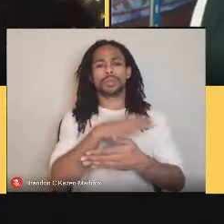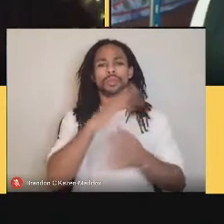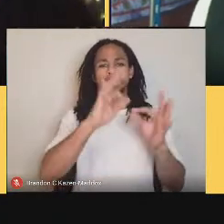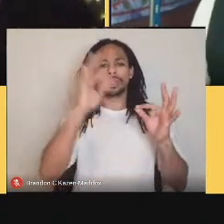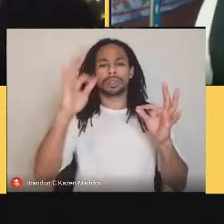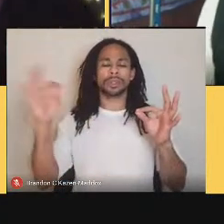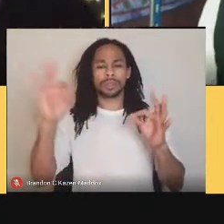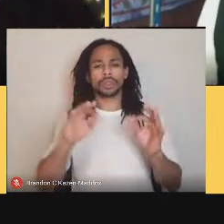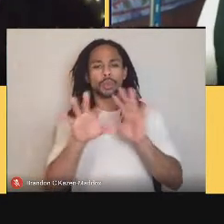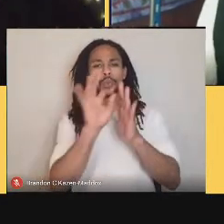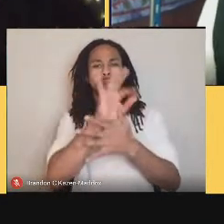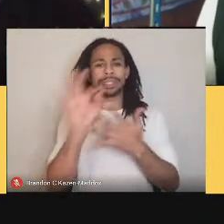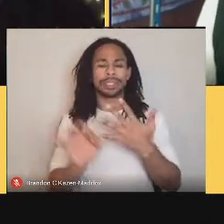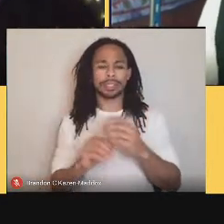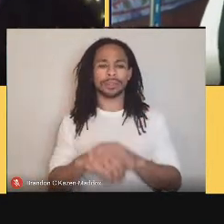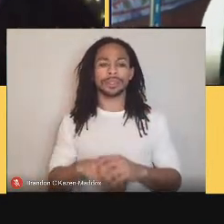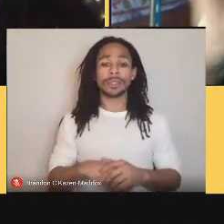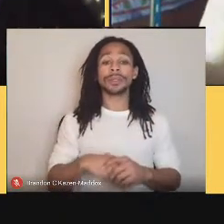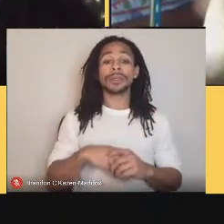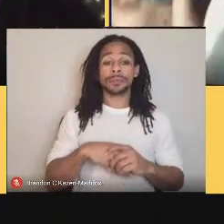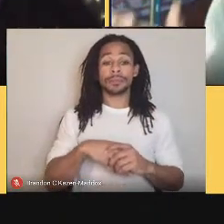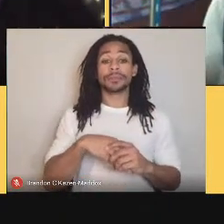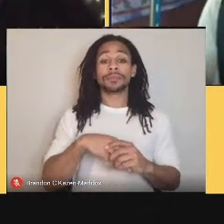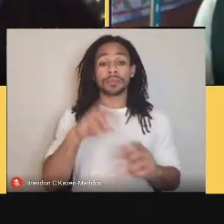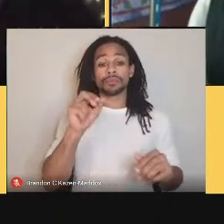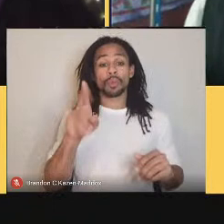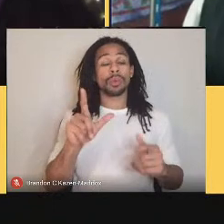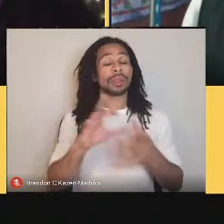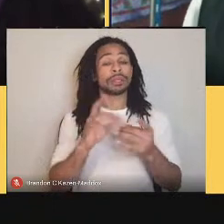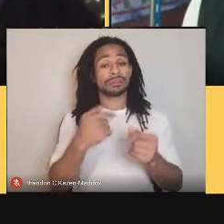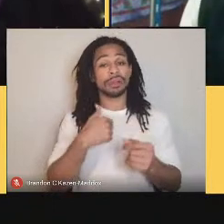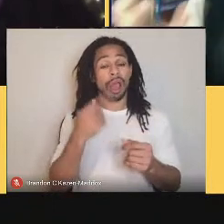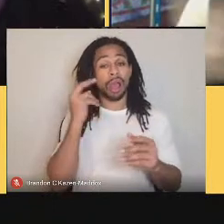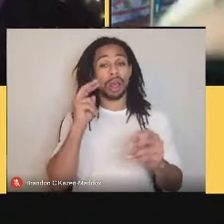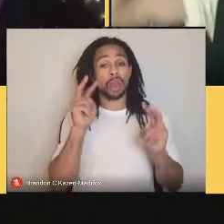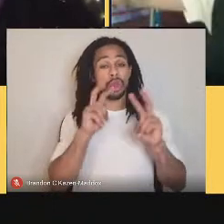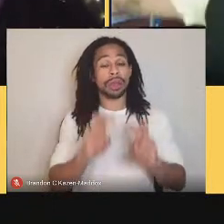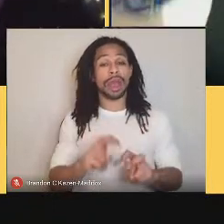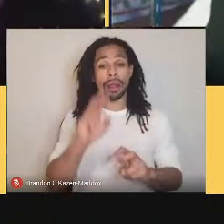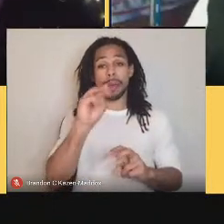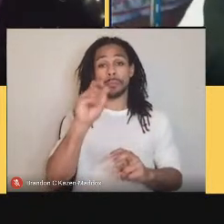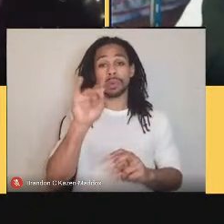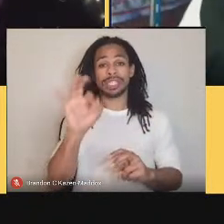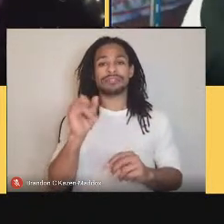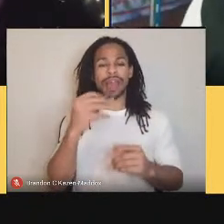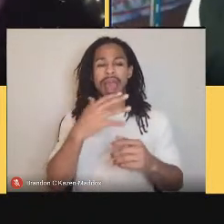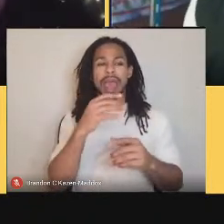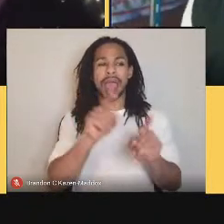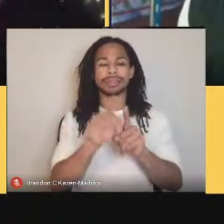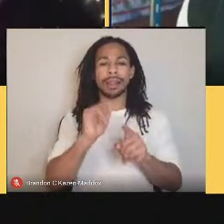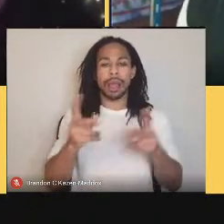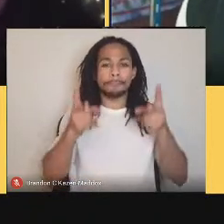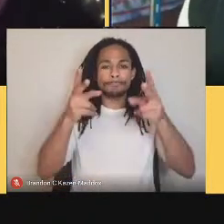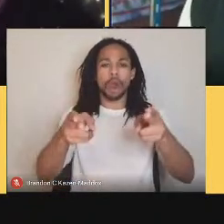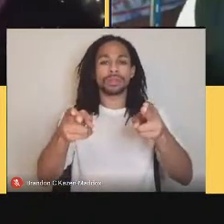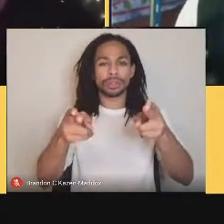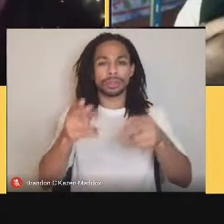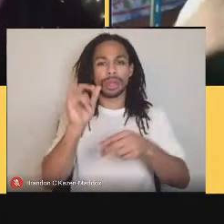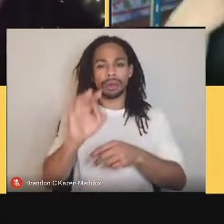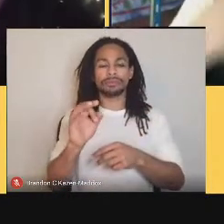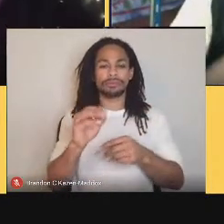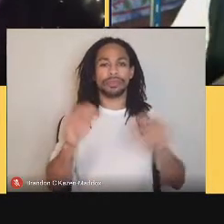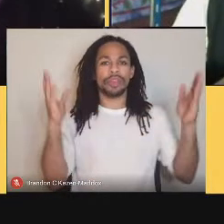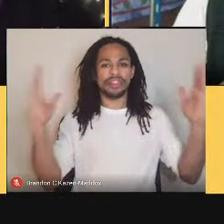So I look at a leitmotif kind of as an aspect of a theme, right? It's not quite necessarily the full melody. It's usually like a fragment of it,